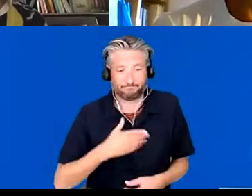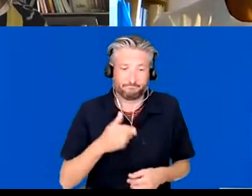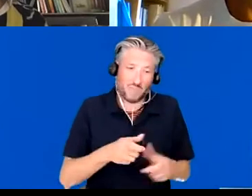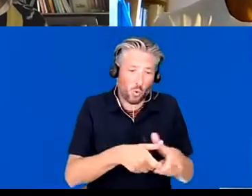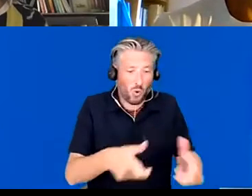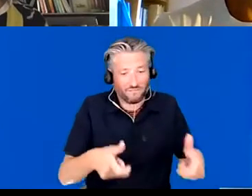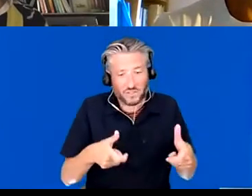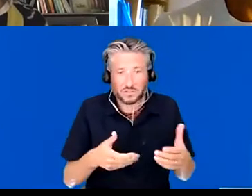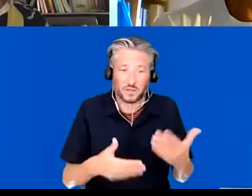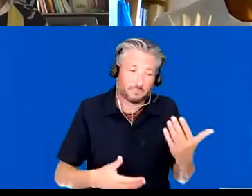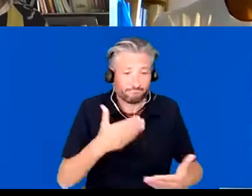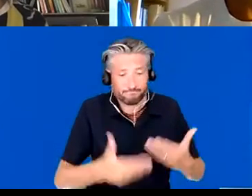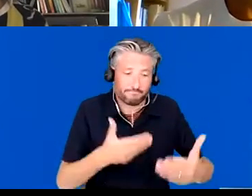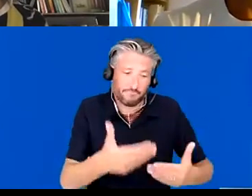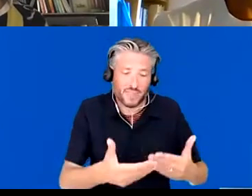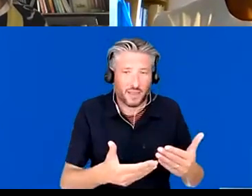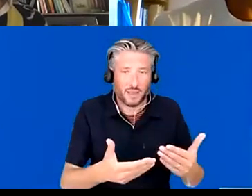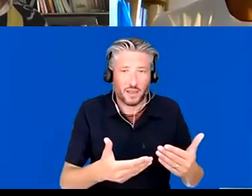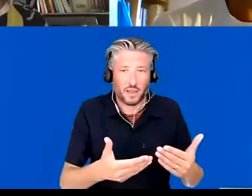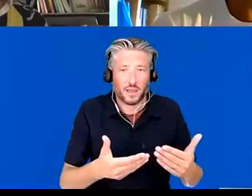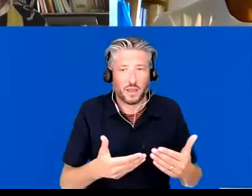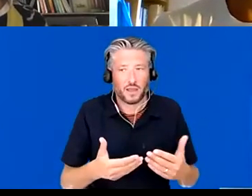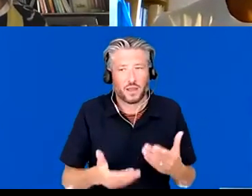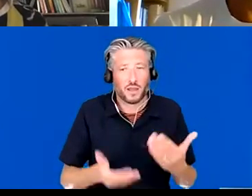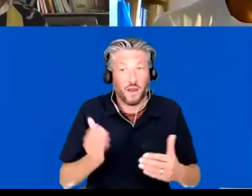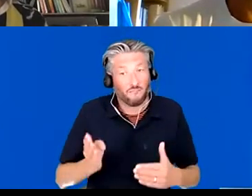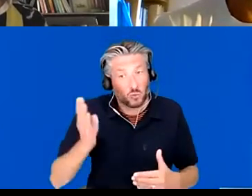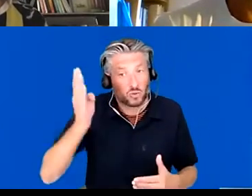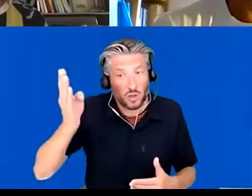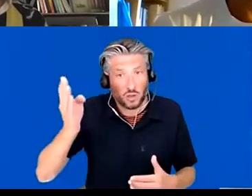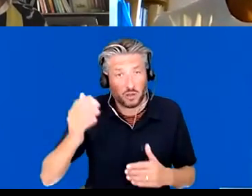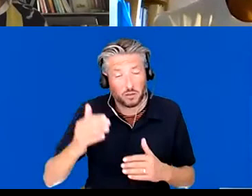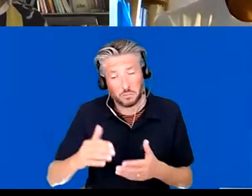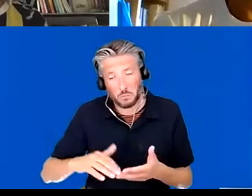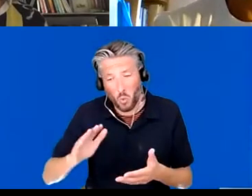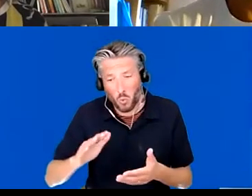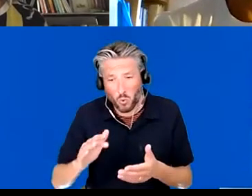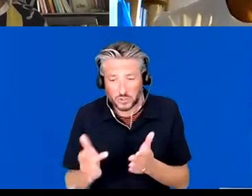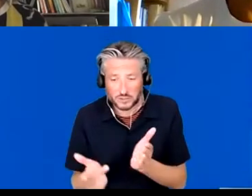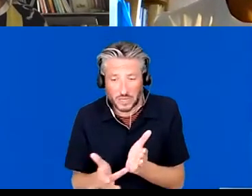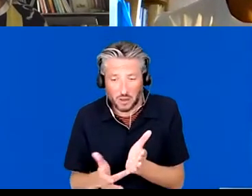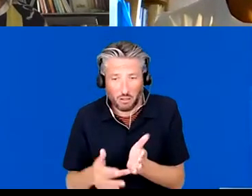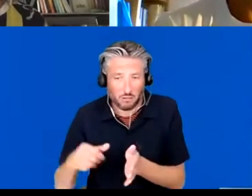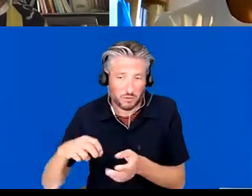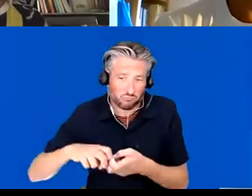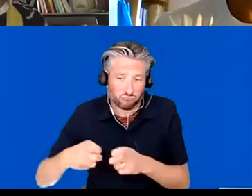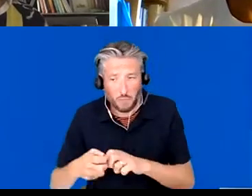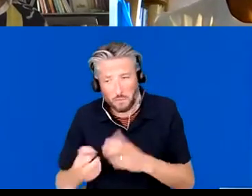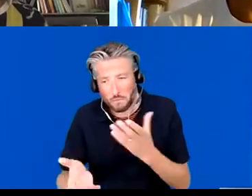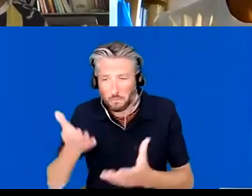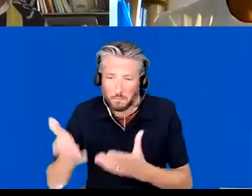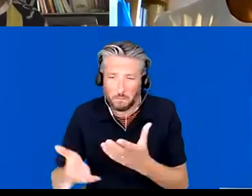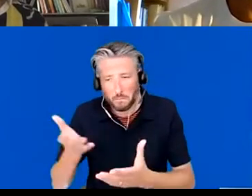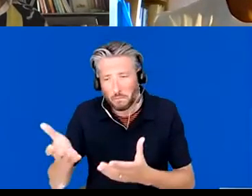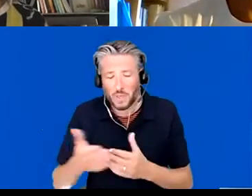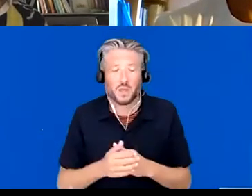I think. And so what I was going to say, this is relates to one of the points that